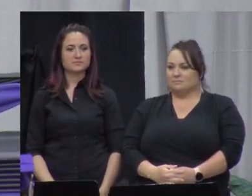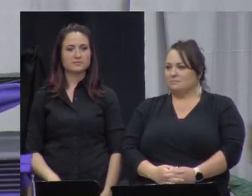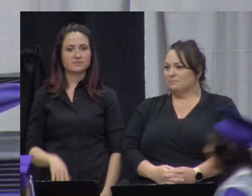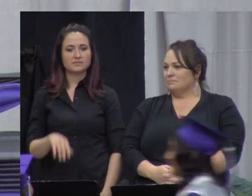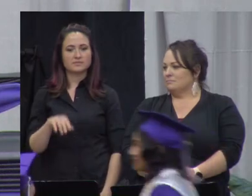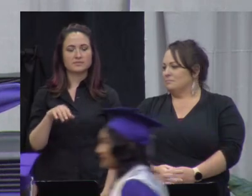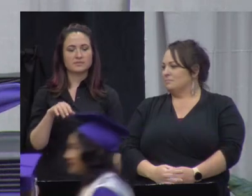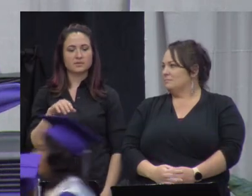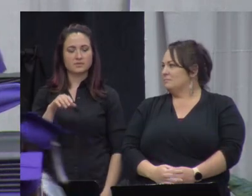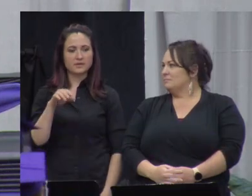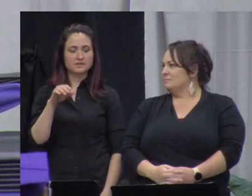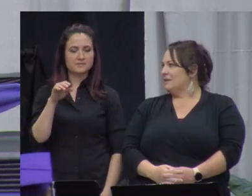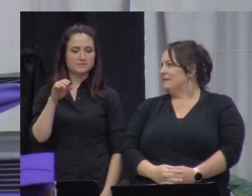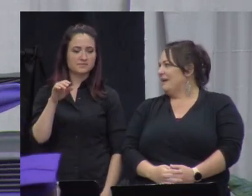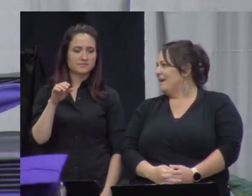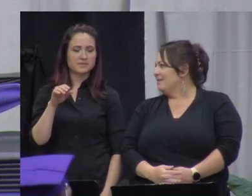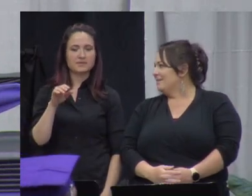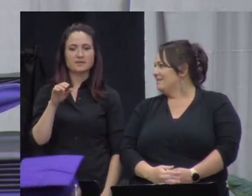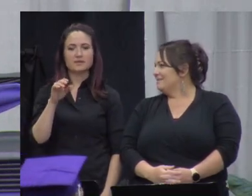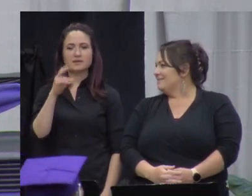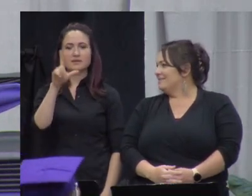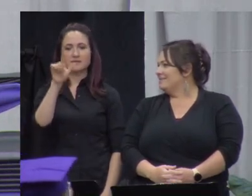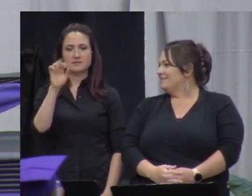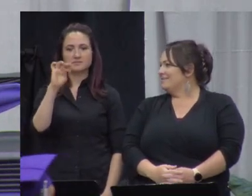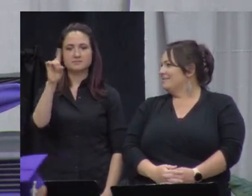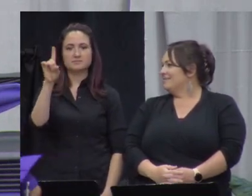Land Mathis.